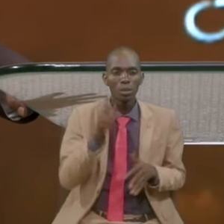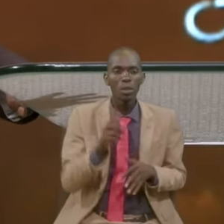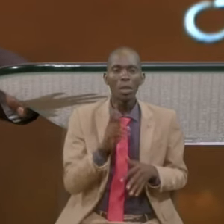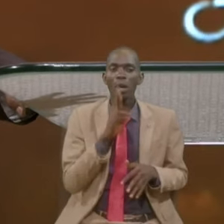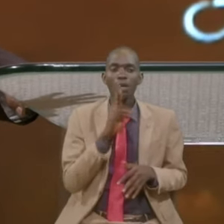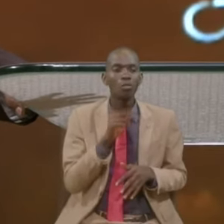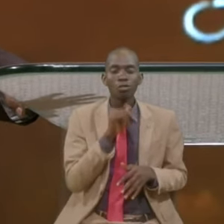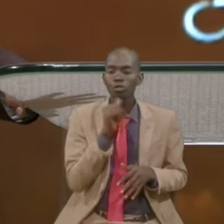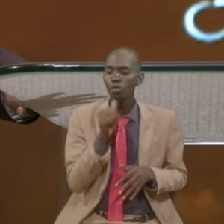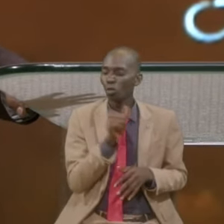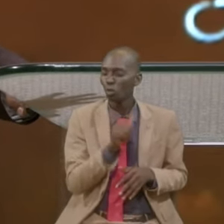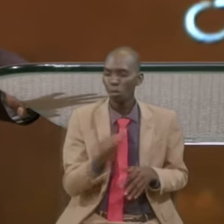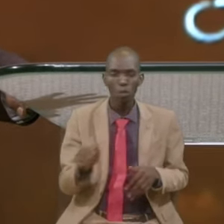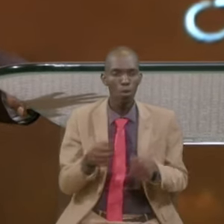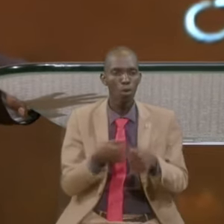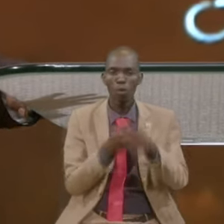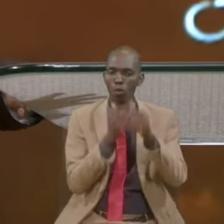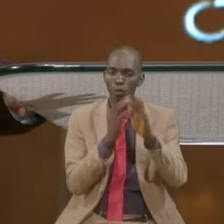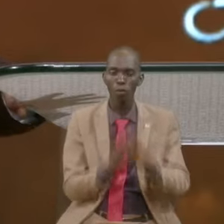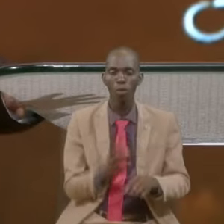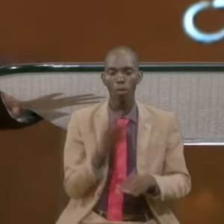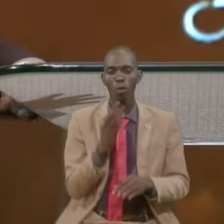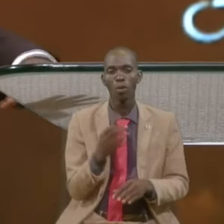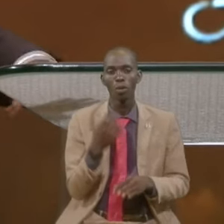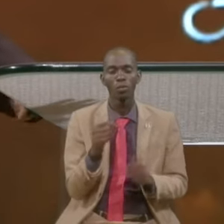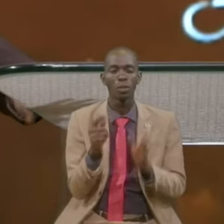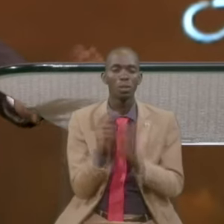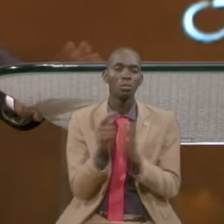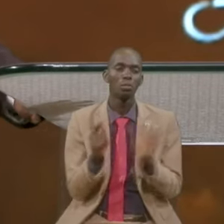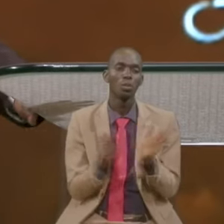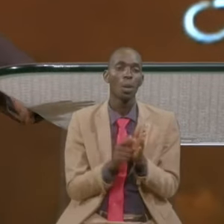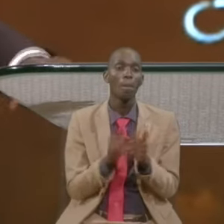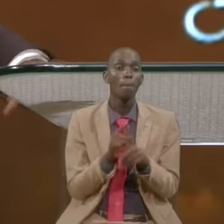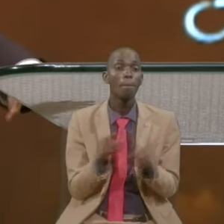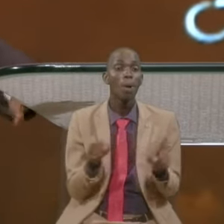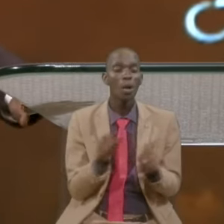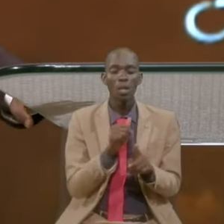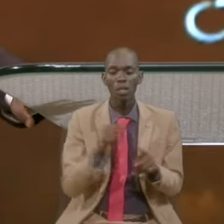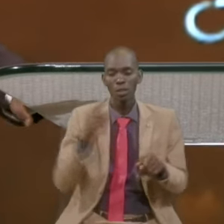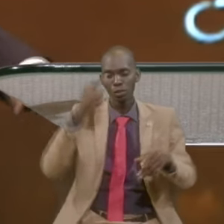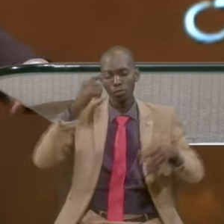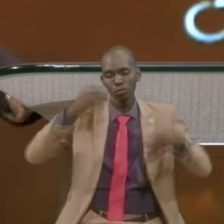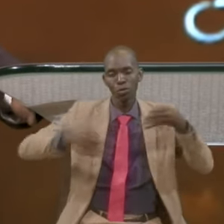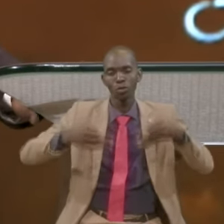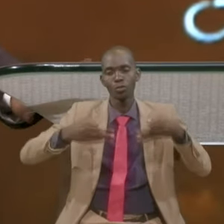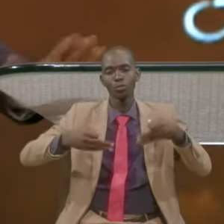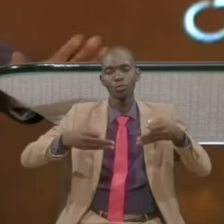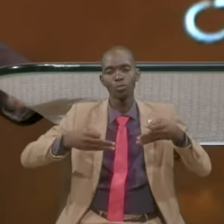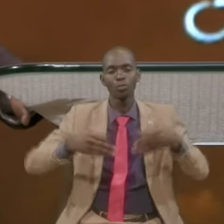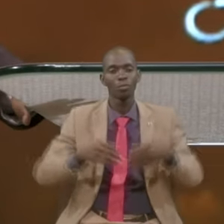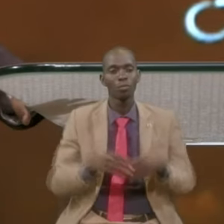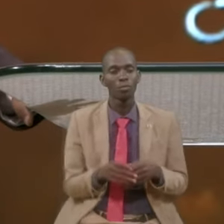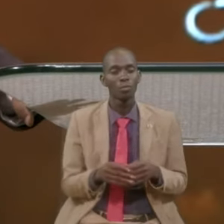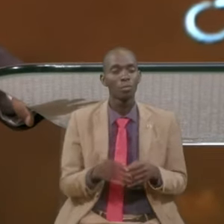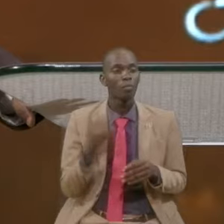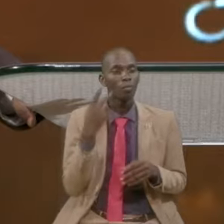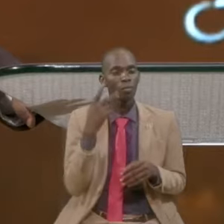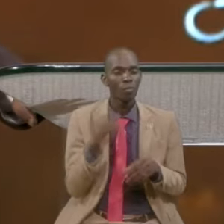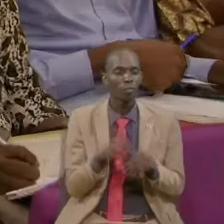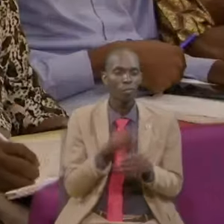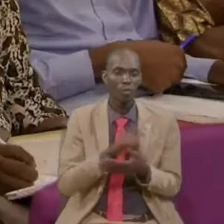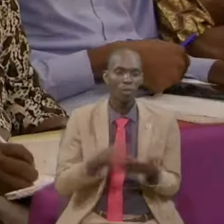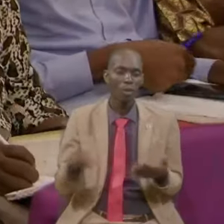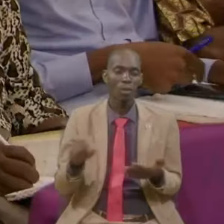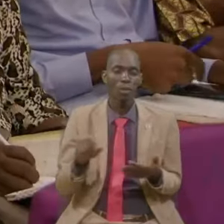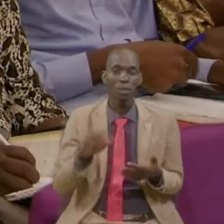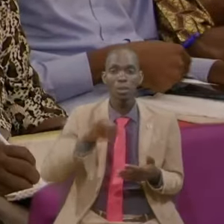art not a doer of the law, but a judge. Look at chapter 5. Chapter 5, verse